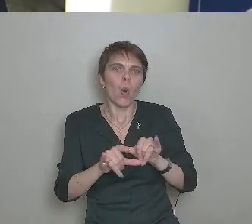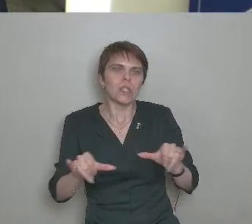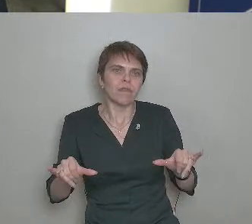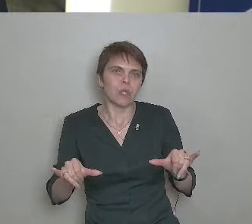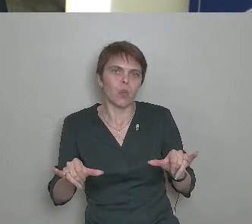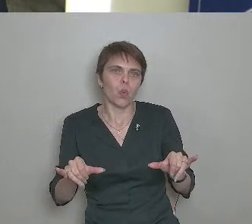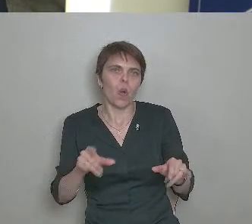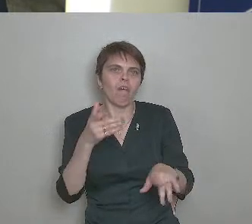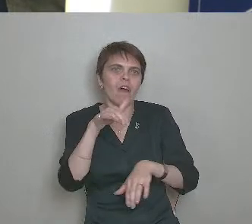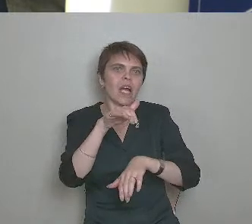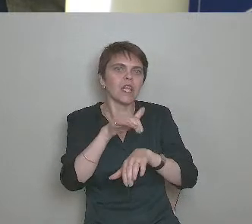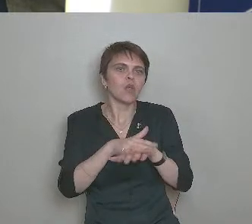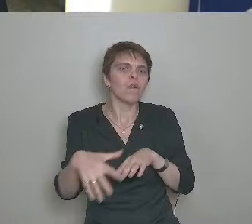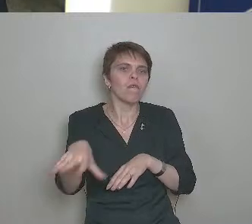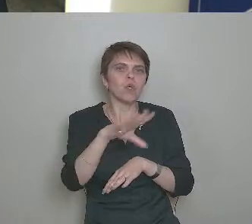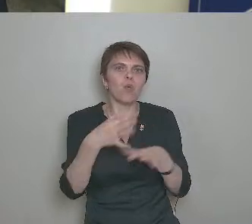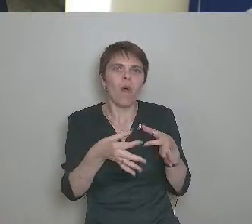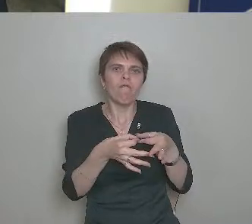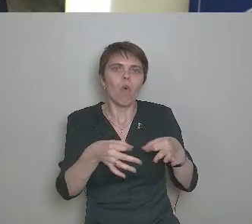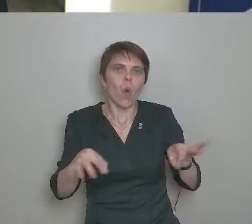that developed, and